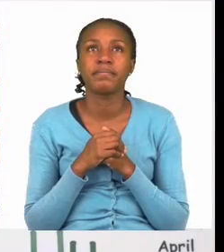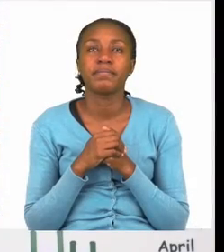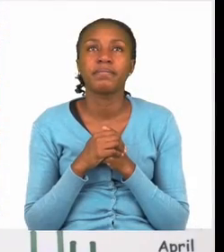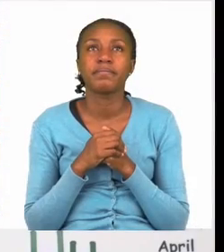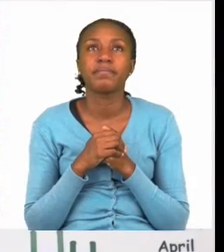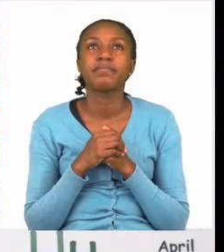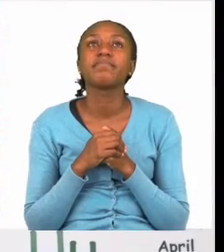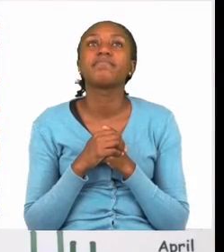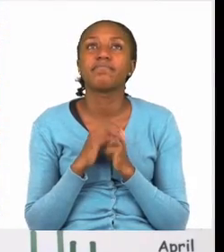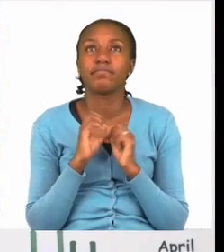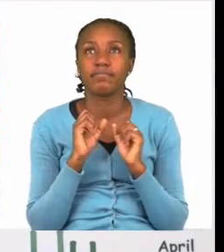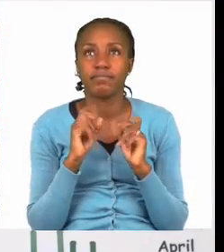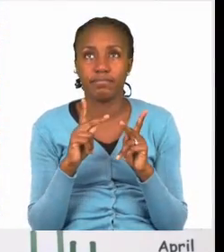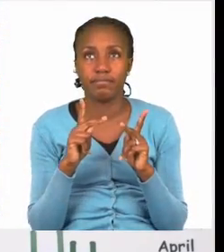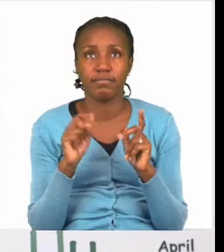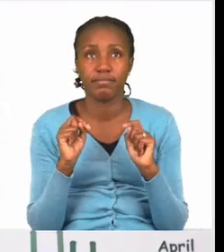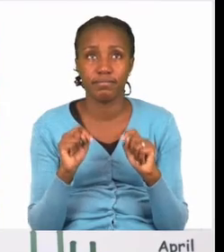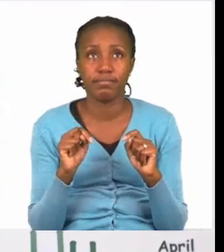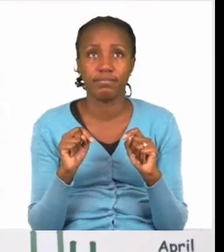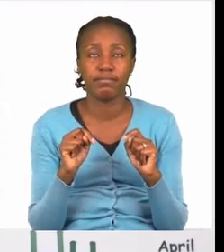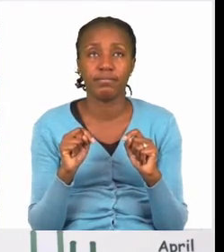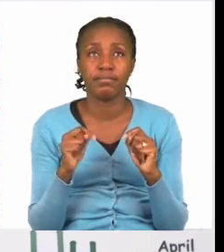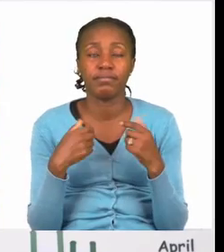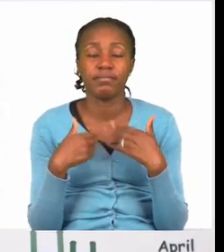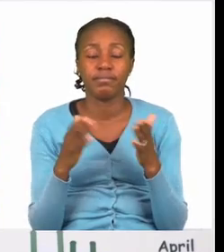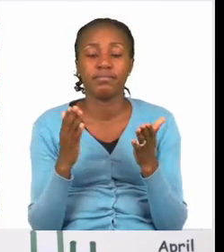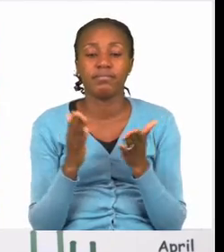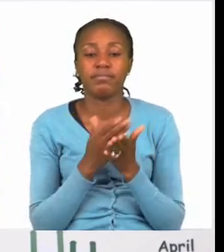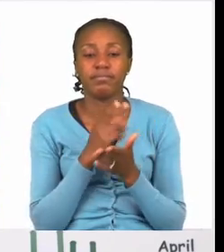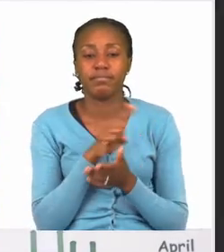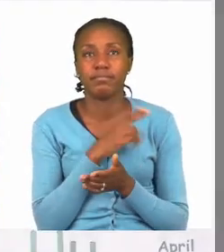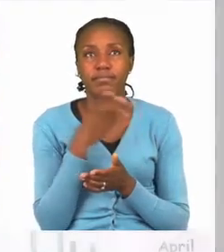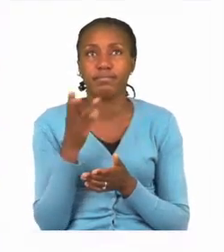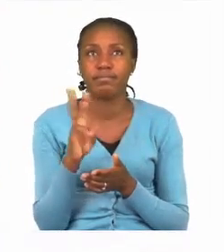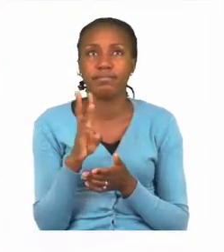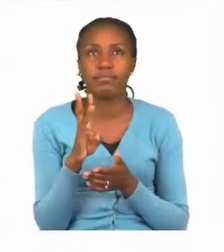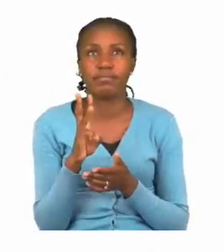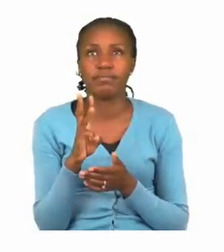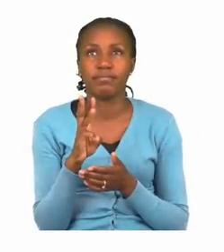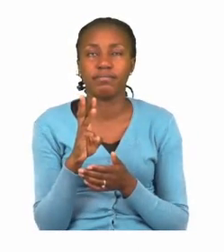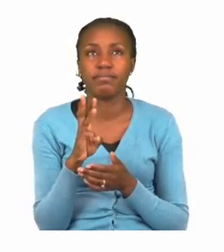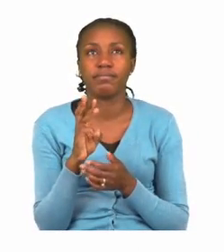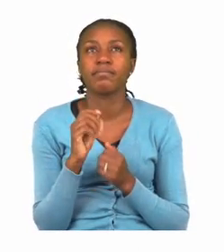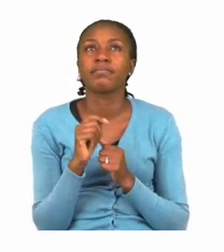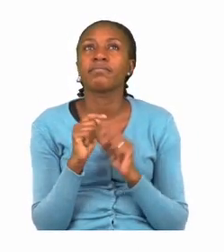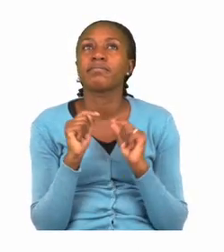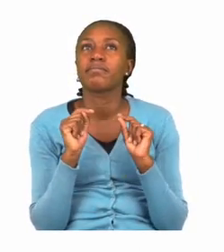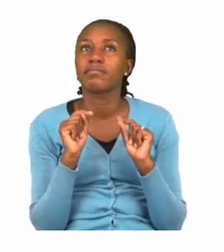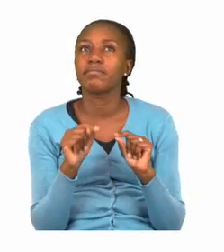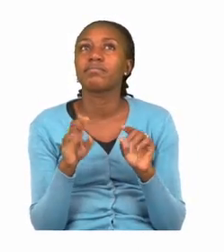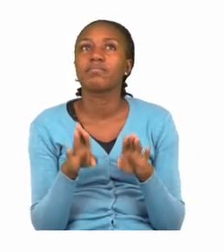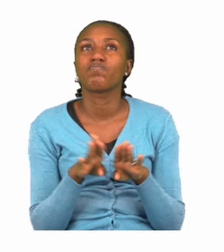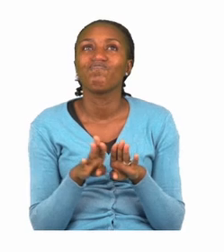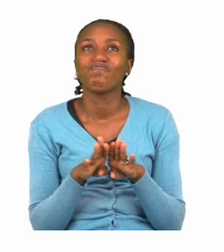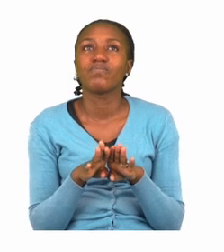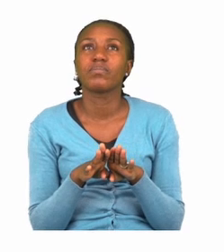Let's start today's lesson on page 26. Now here we are going to